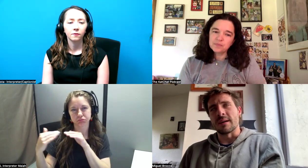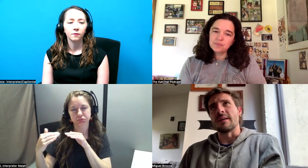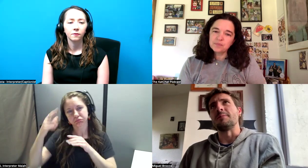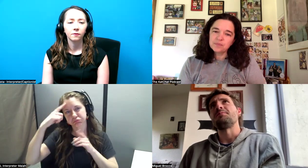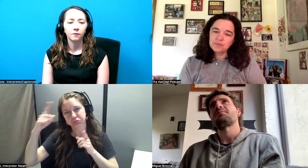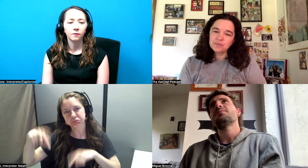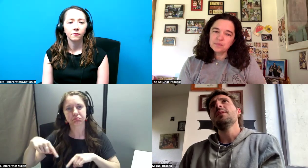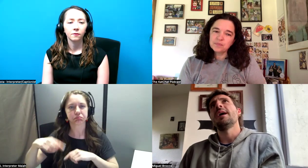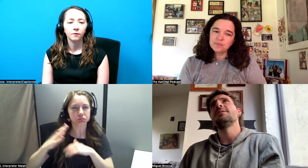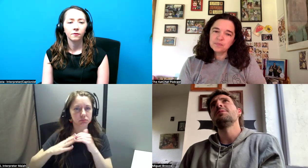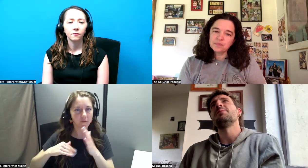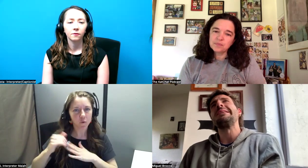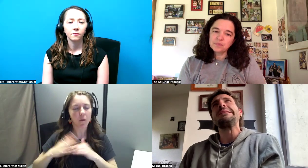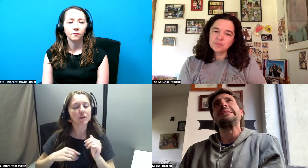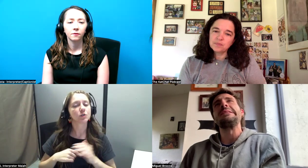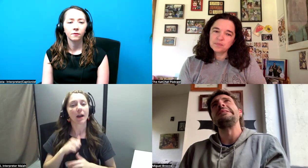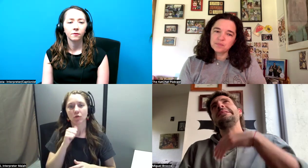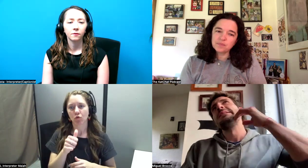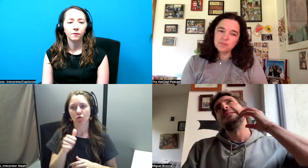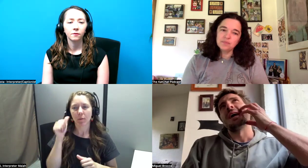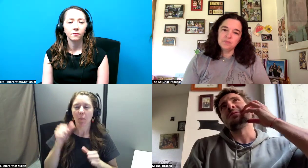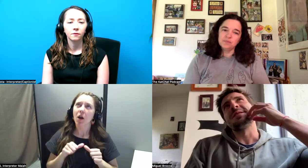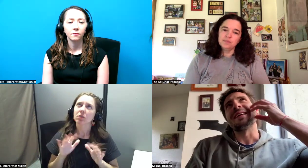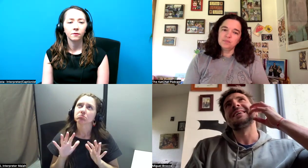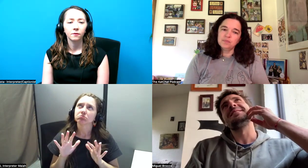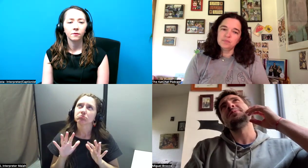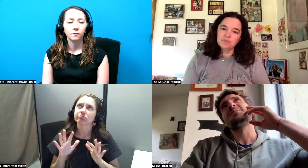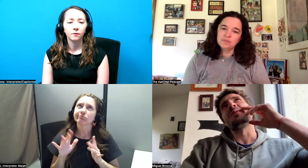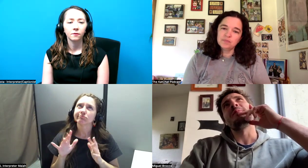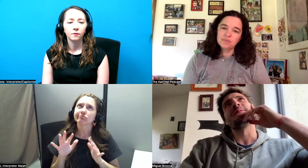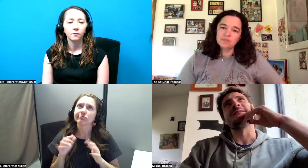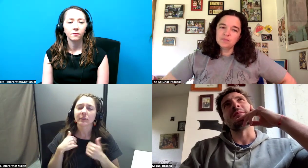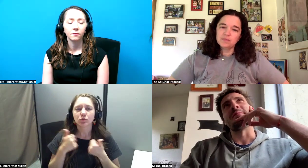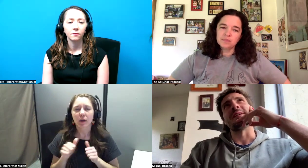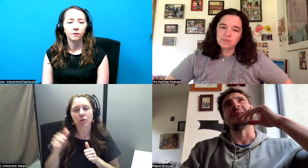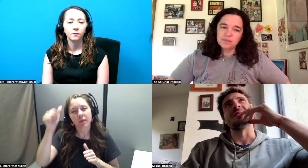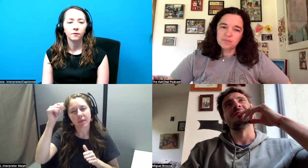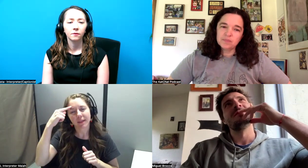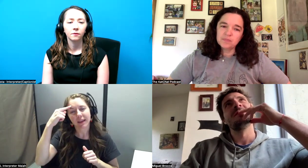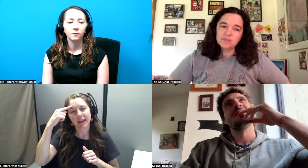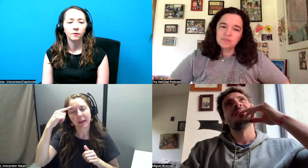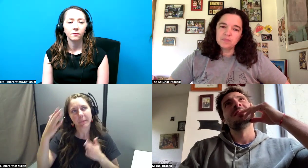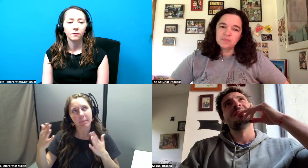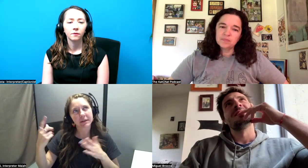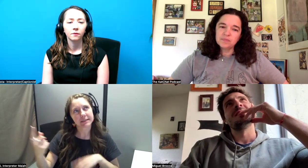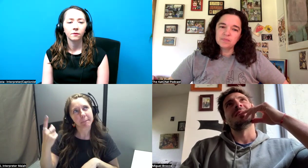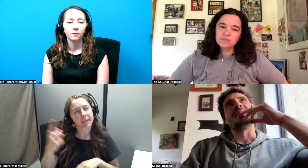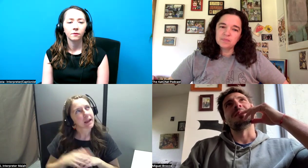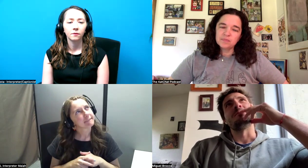And I don't remember. I'm trying to think, because there was probably something.